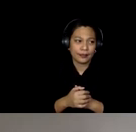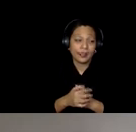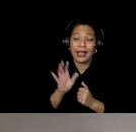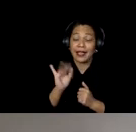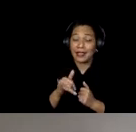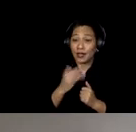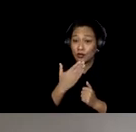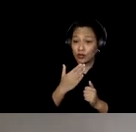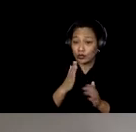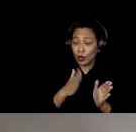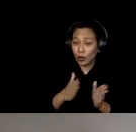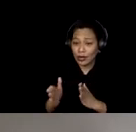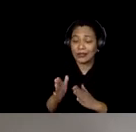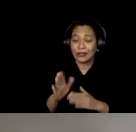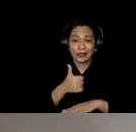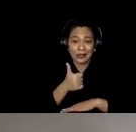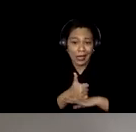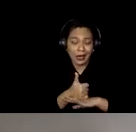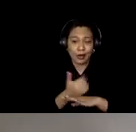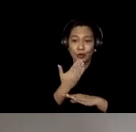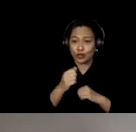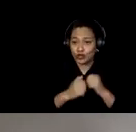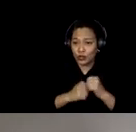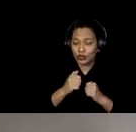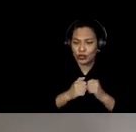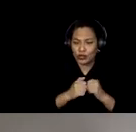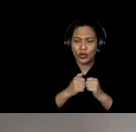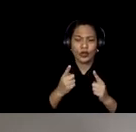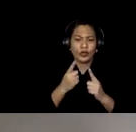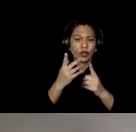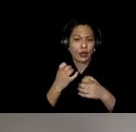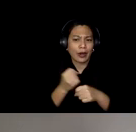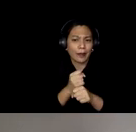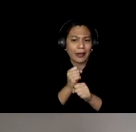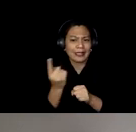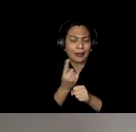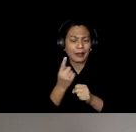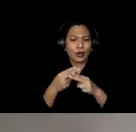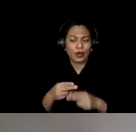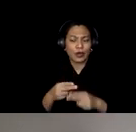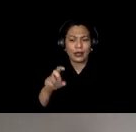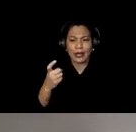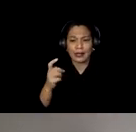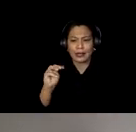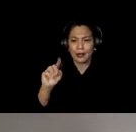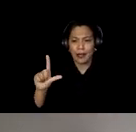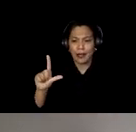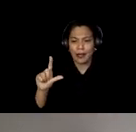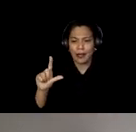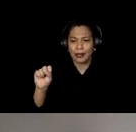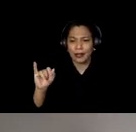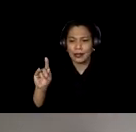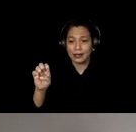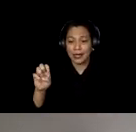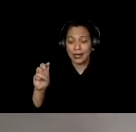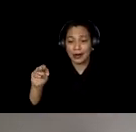well-organized site structure that you've built, you want to generate something called an XML sitemap. And this is essentially